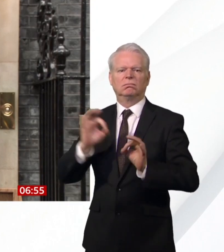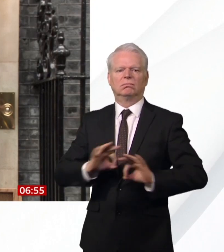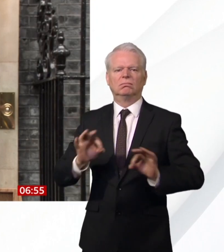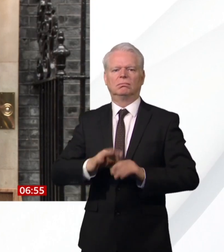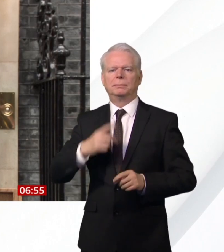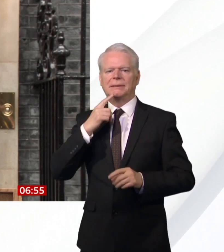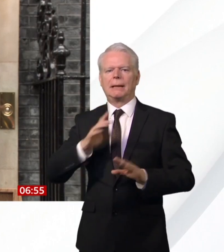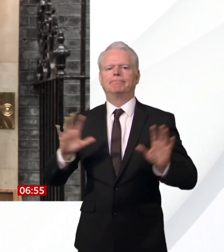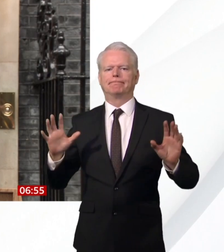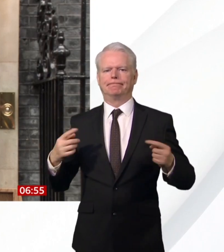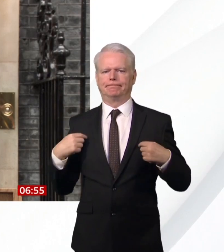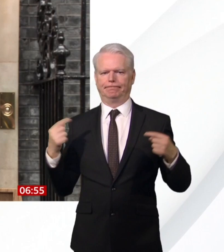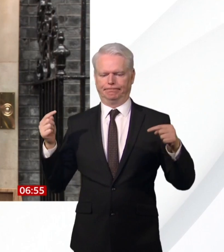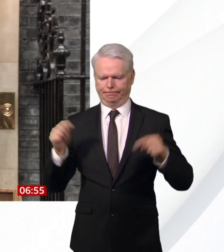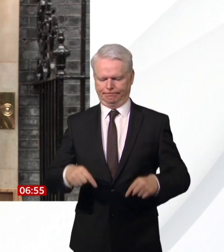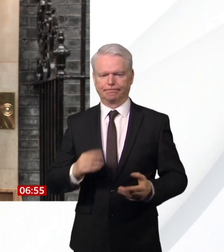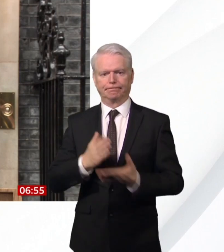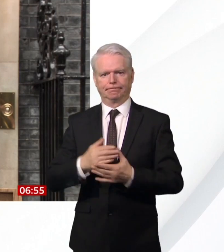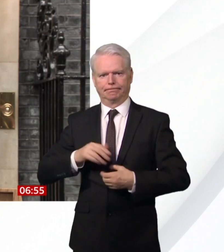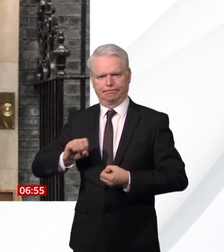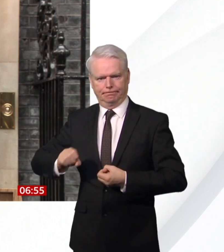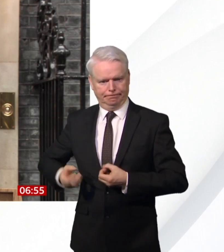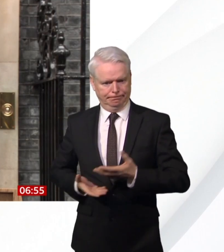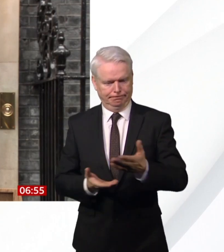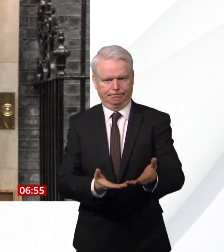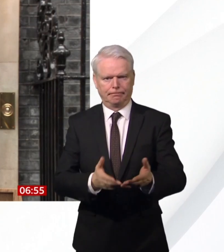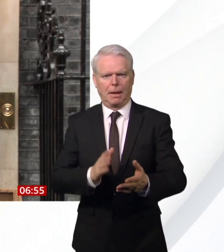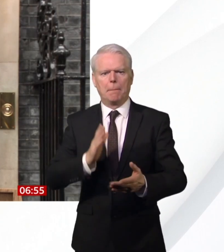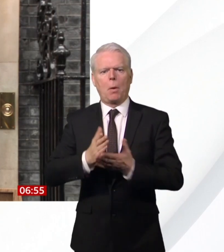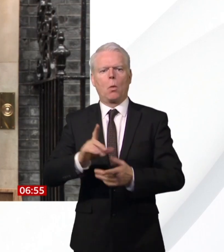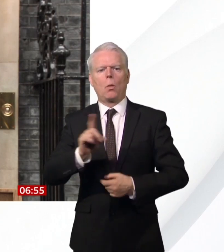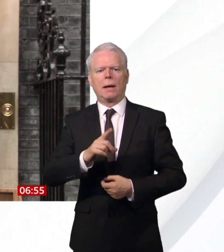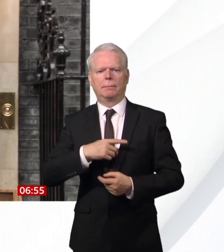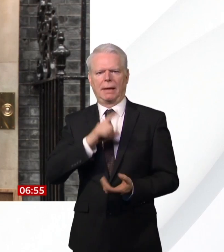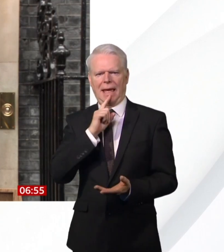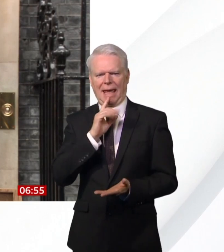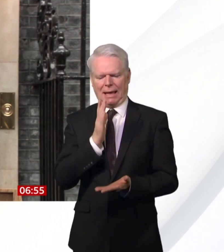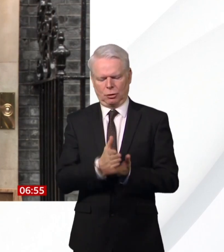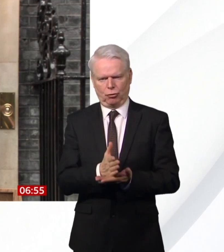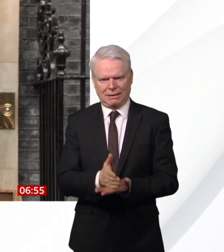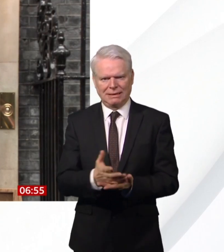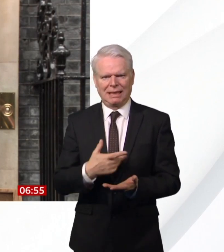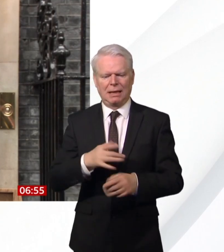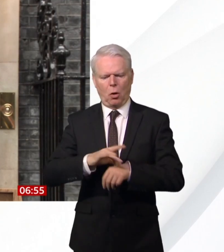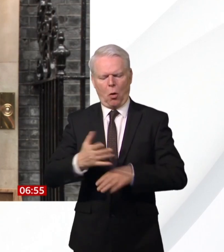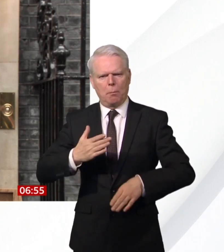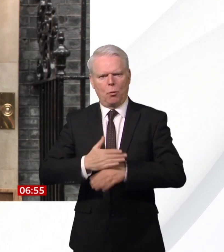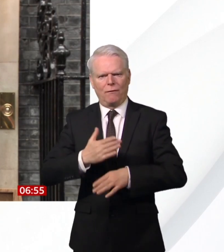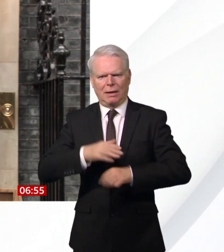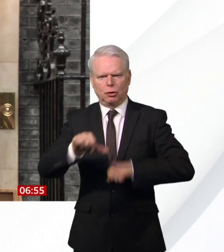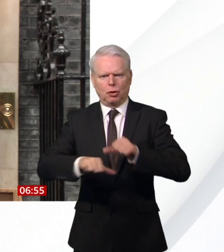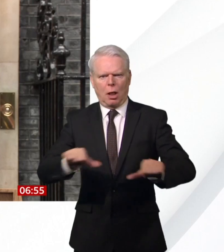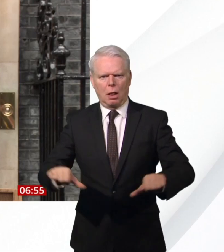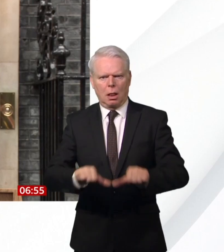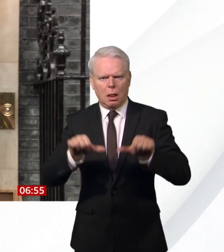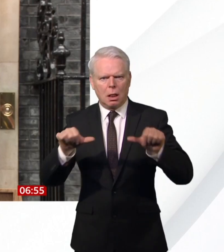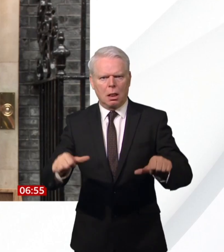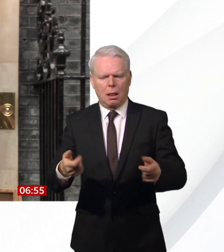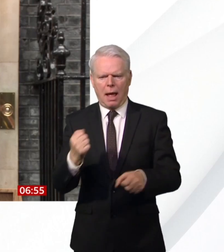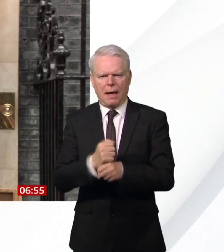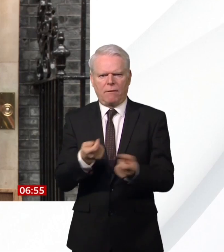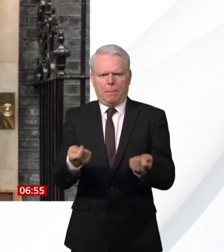This government will have integrity, professionalism, and accountability